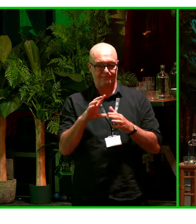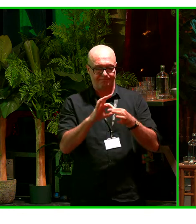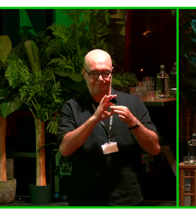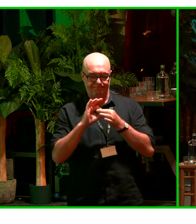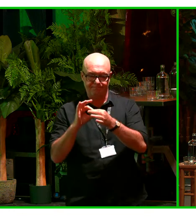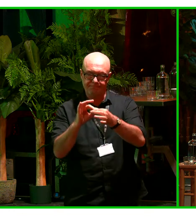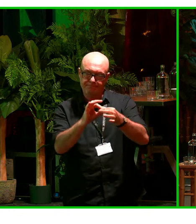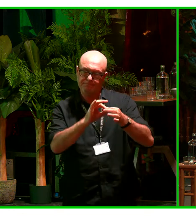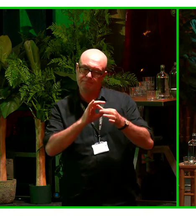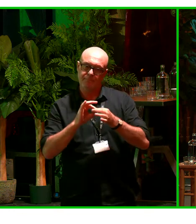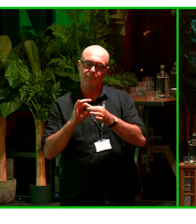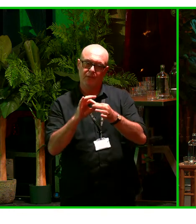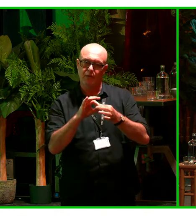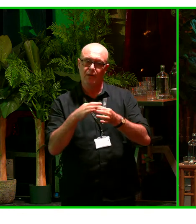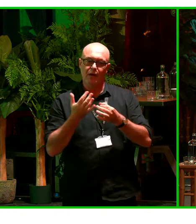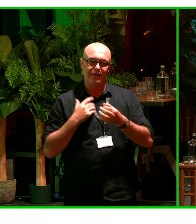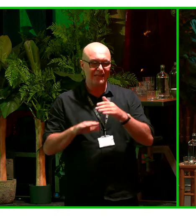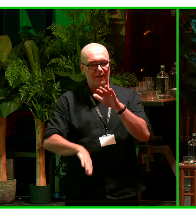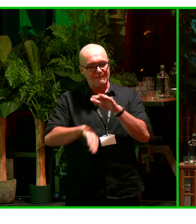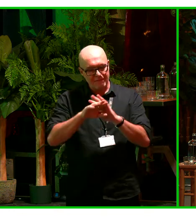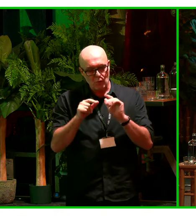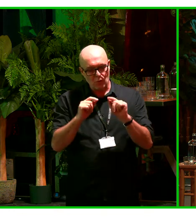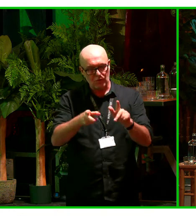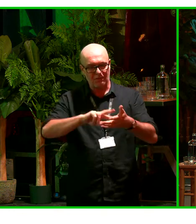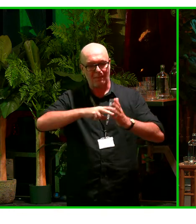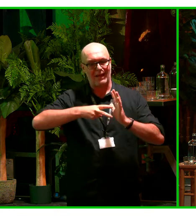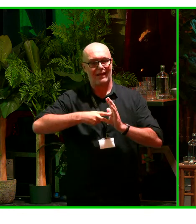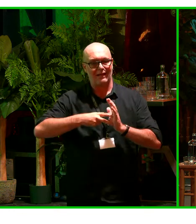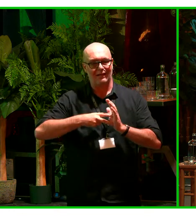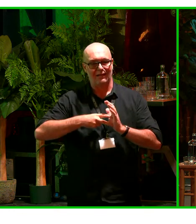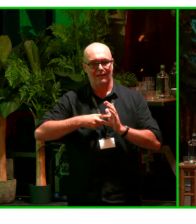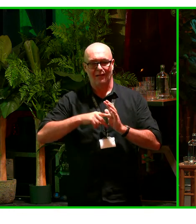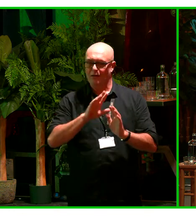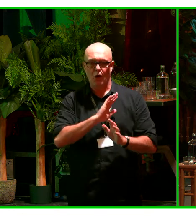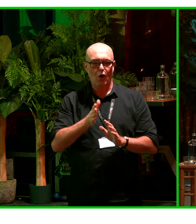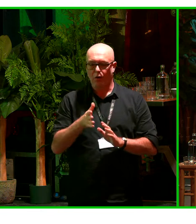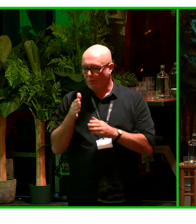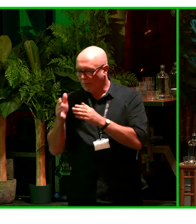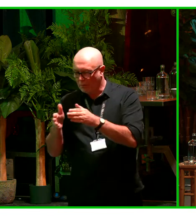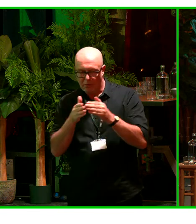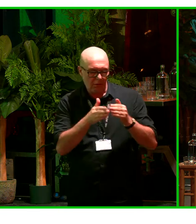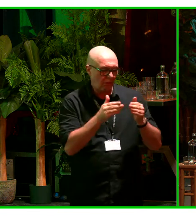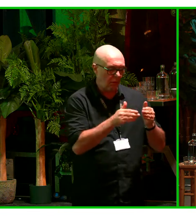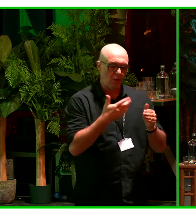needs whole systems planning. It needs to take a much larger